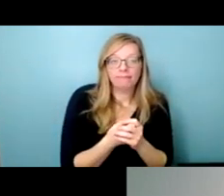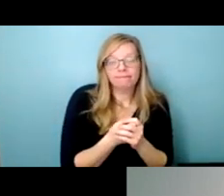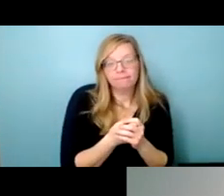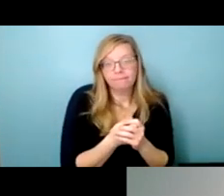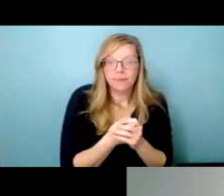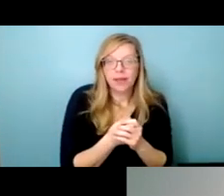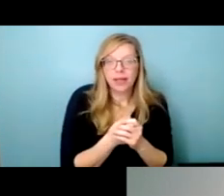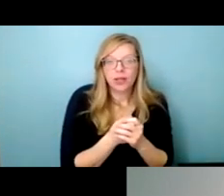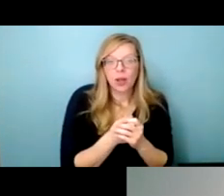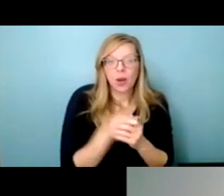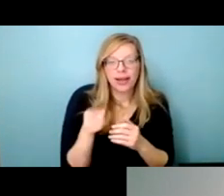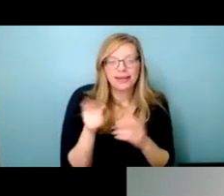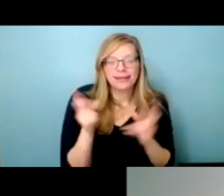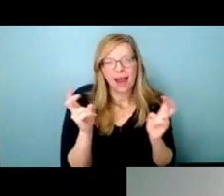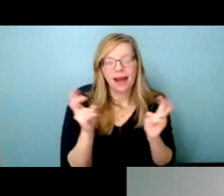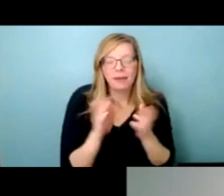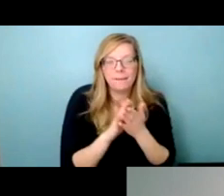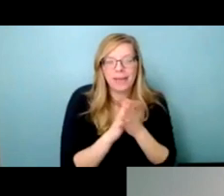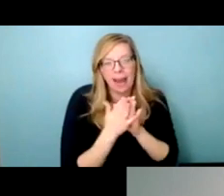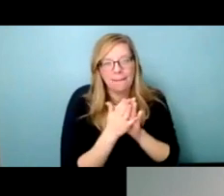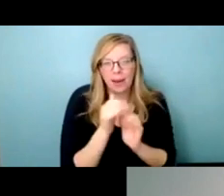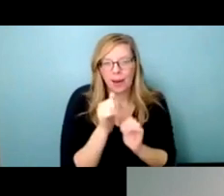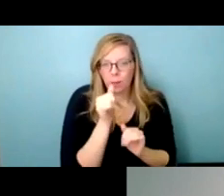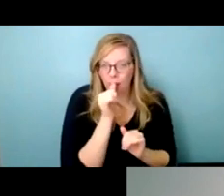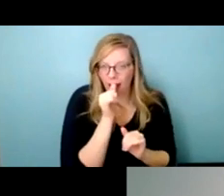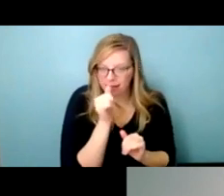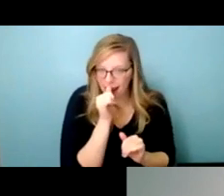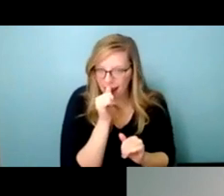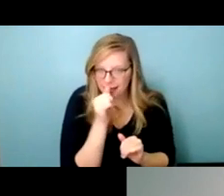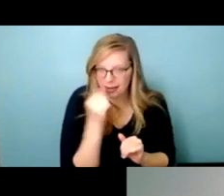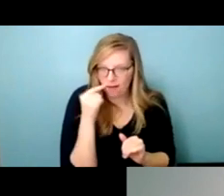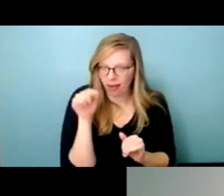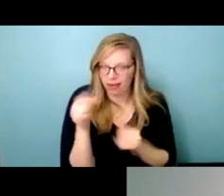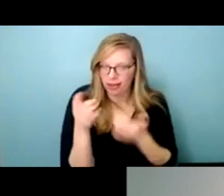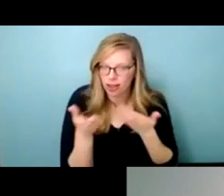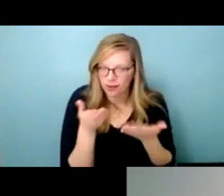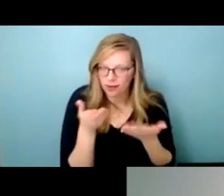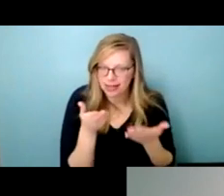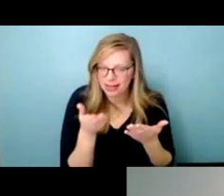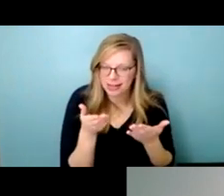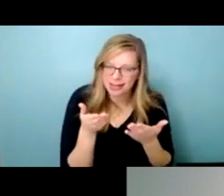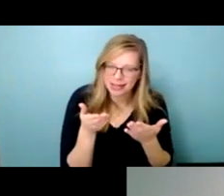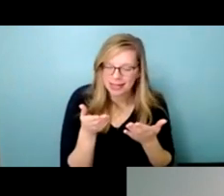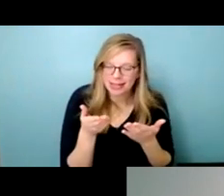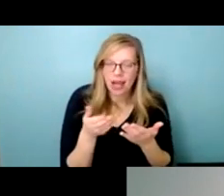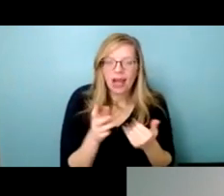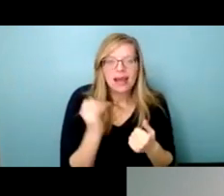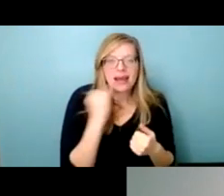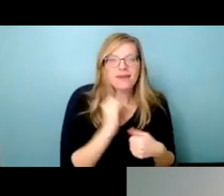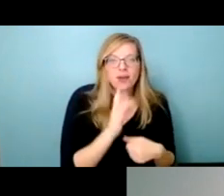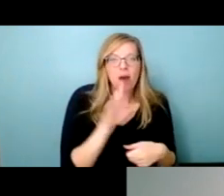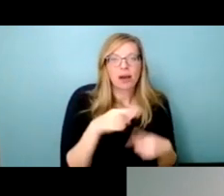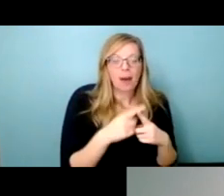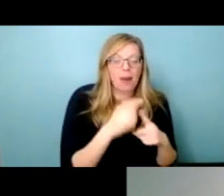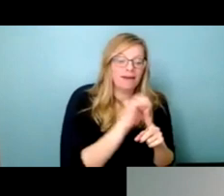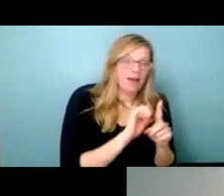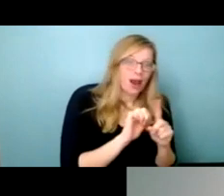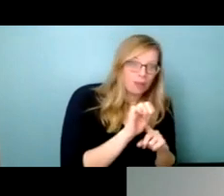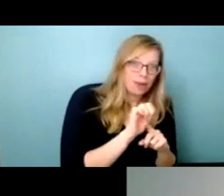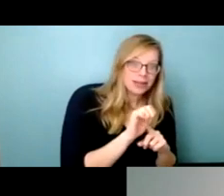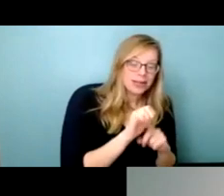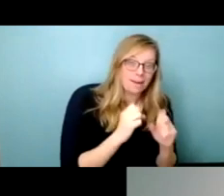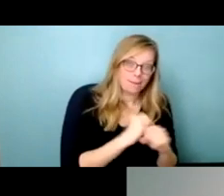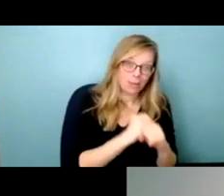privatizing government services, and especially when we talk about the environment and protecting the